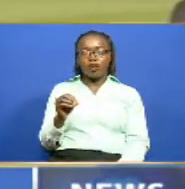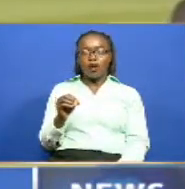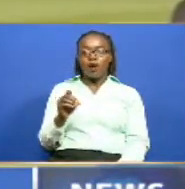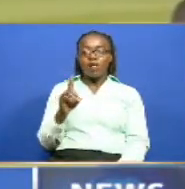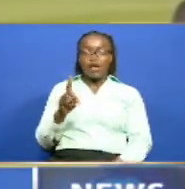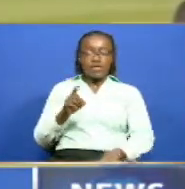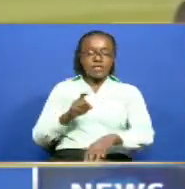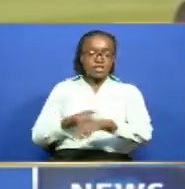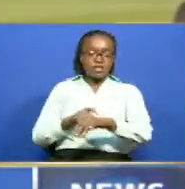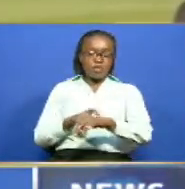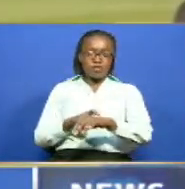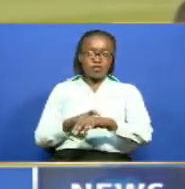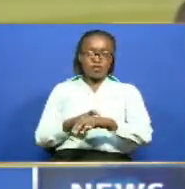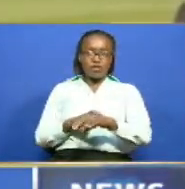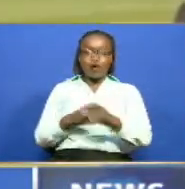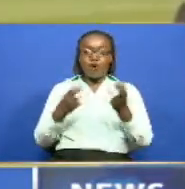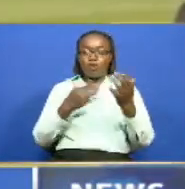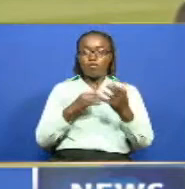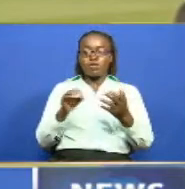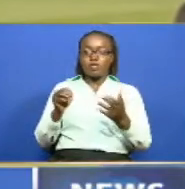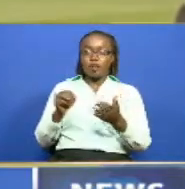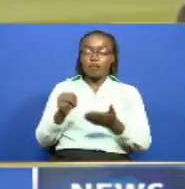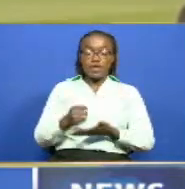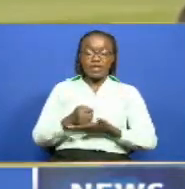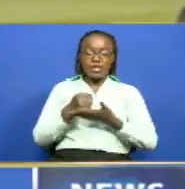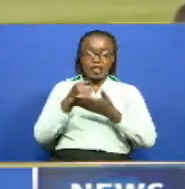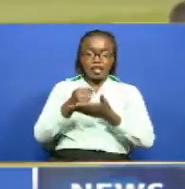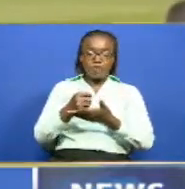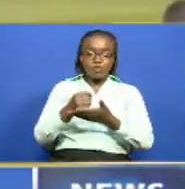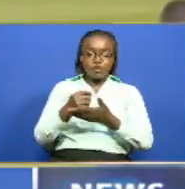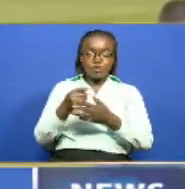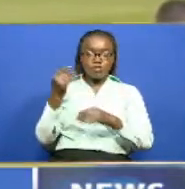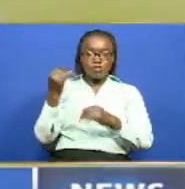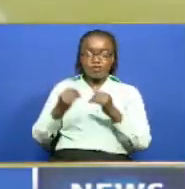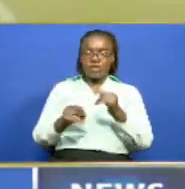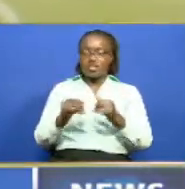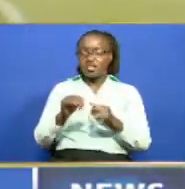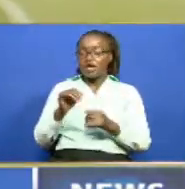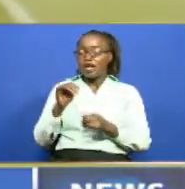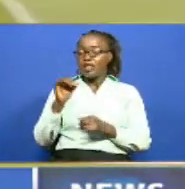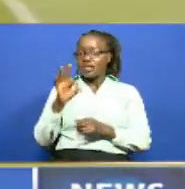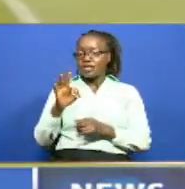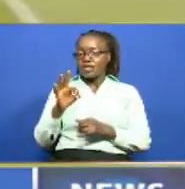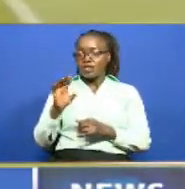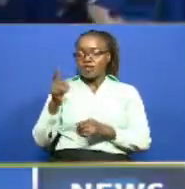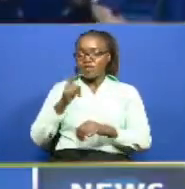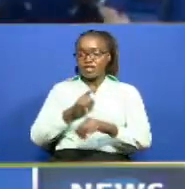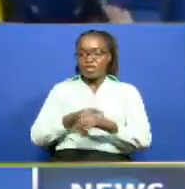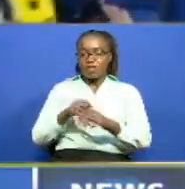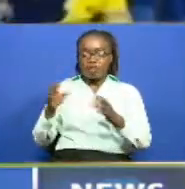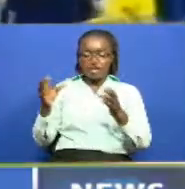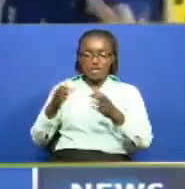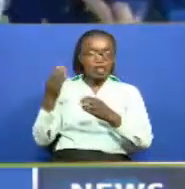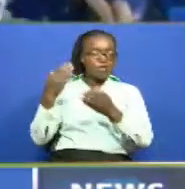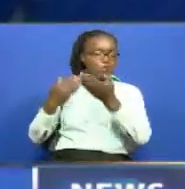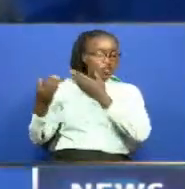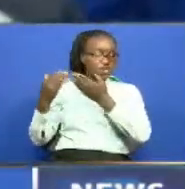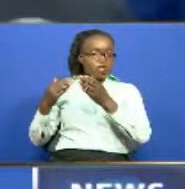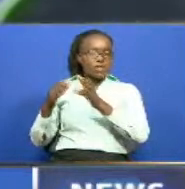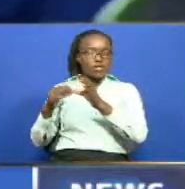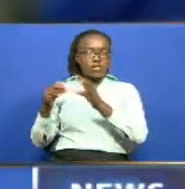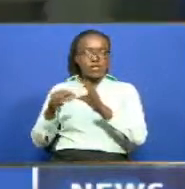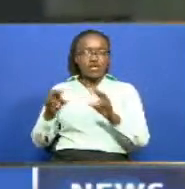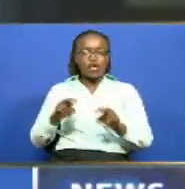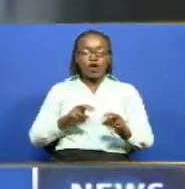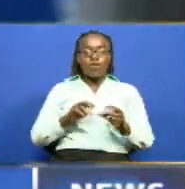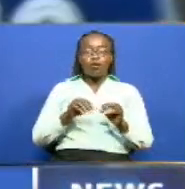season with Rennes, helping them to finish third and qualify for the Champions League for the first time in the club's history. Meanwhile, Chelsea qualified for the